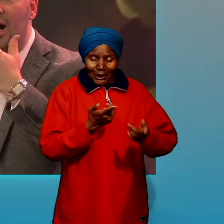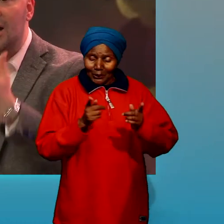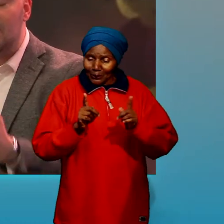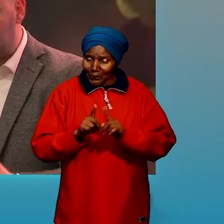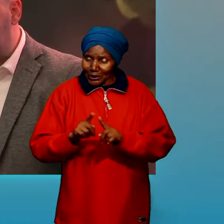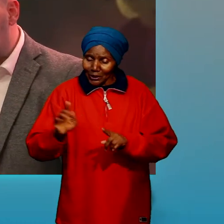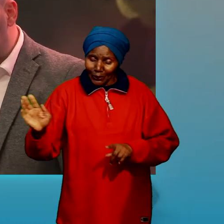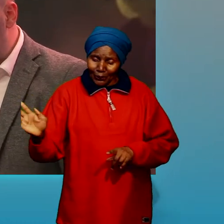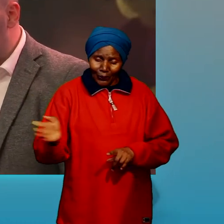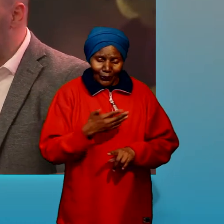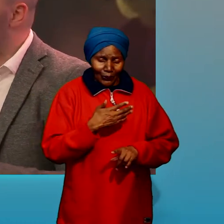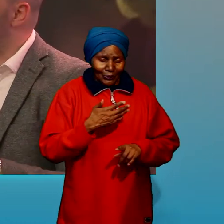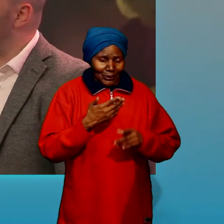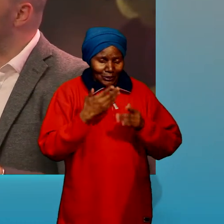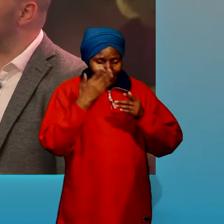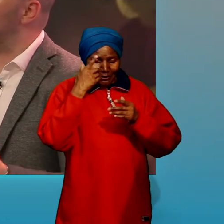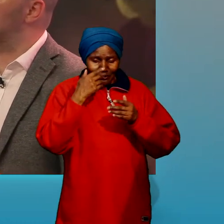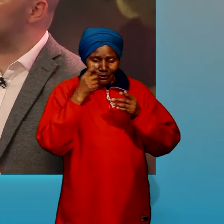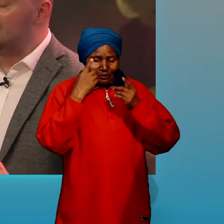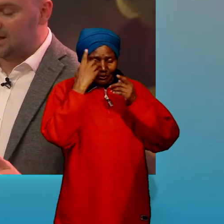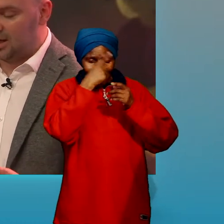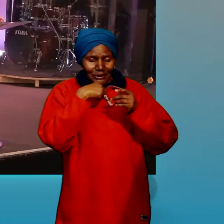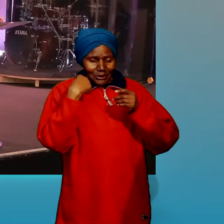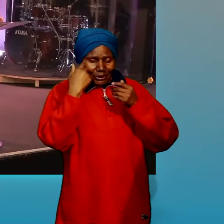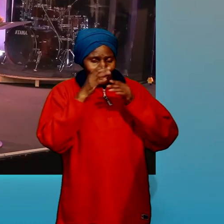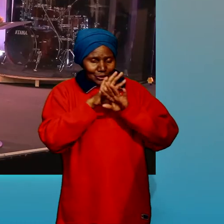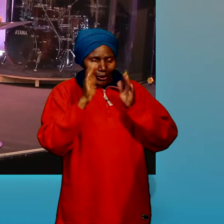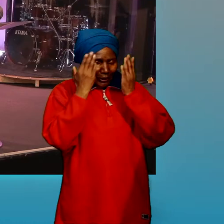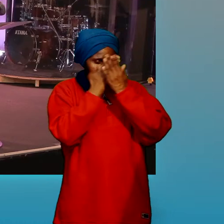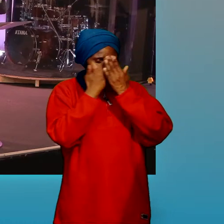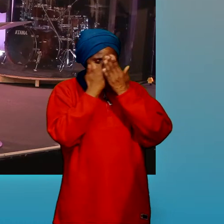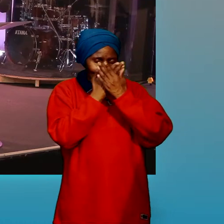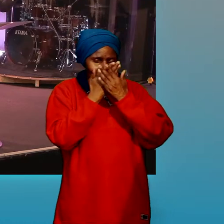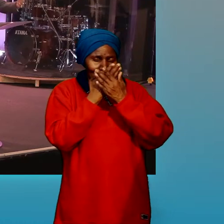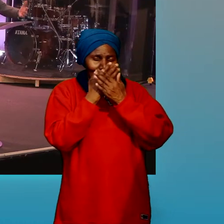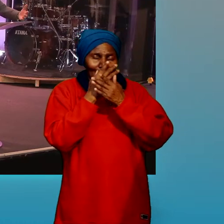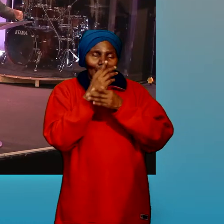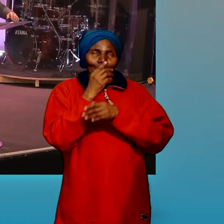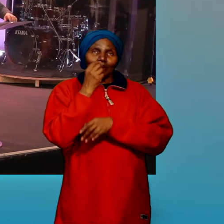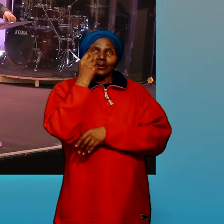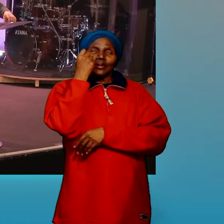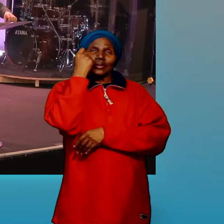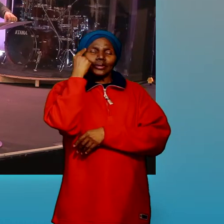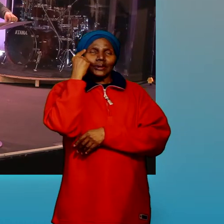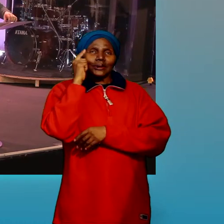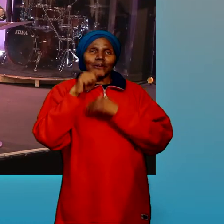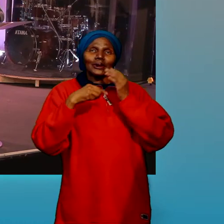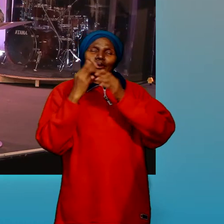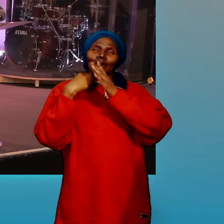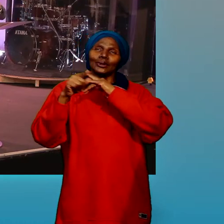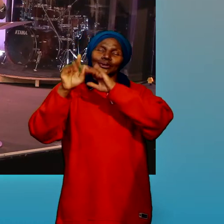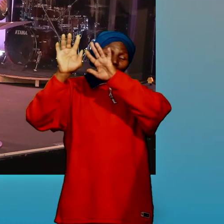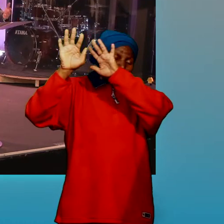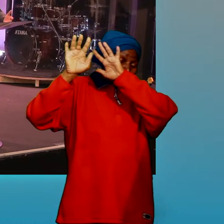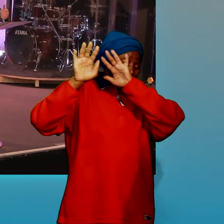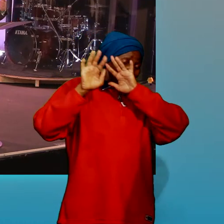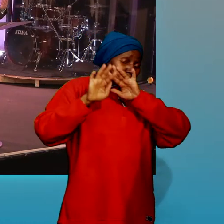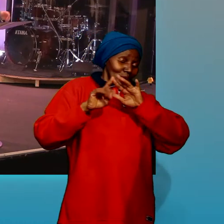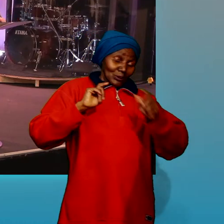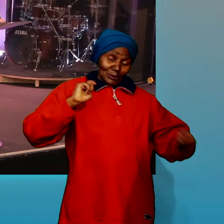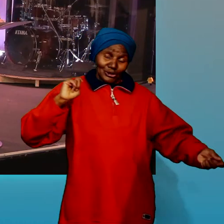with unveiled faces, contemplate the Lord's glory, are being transformed into his image